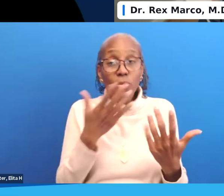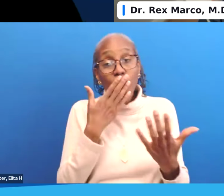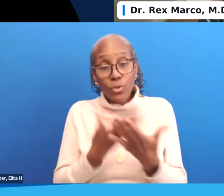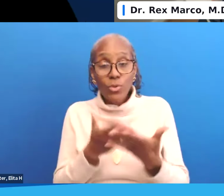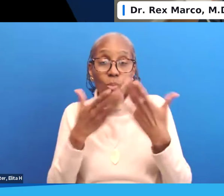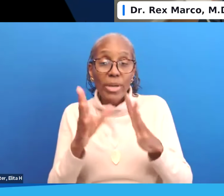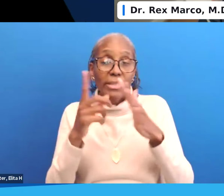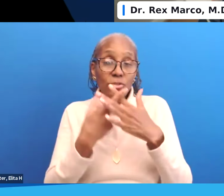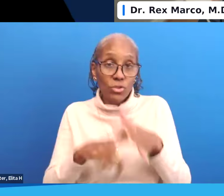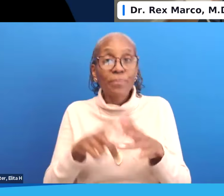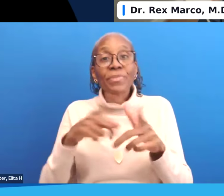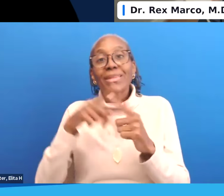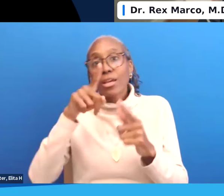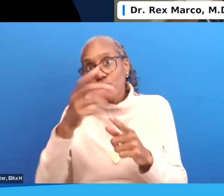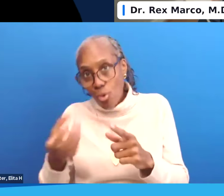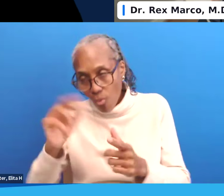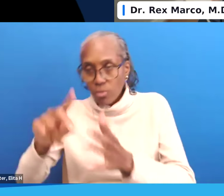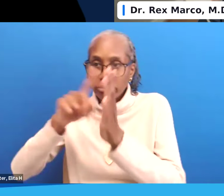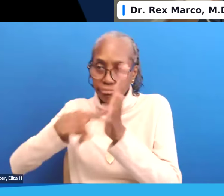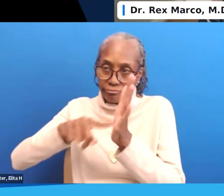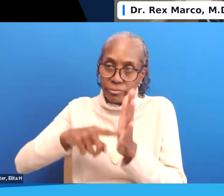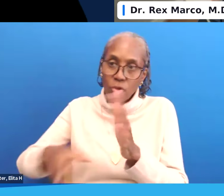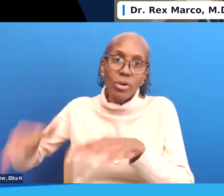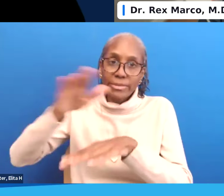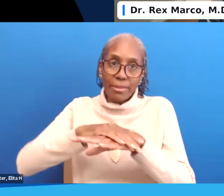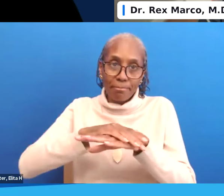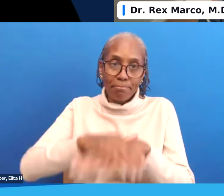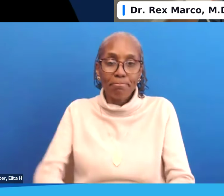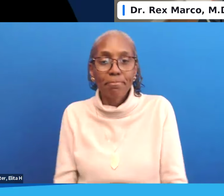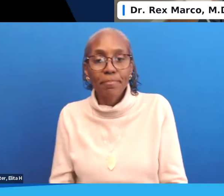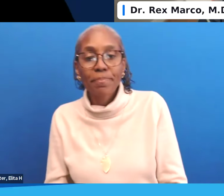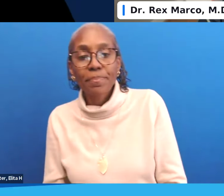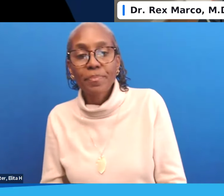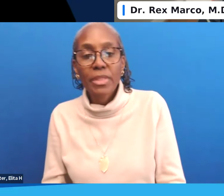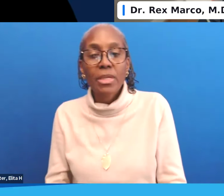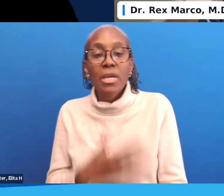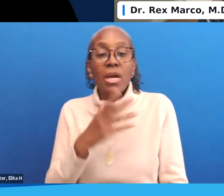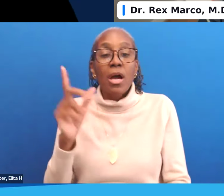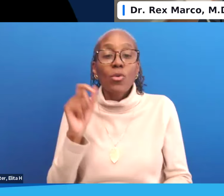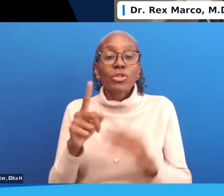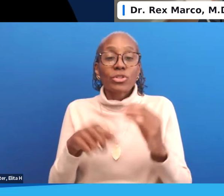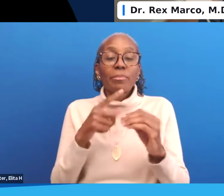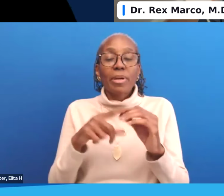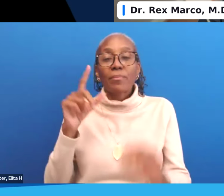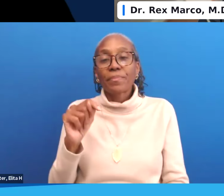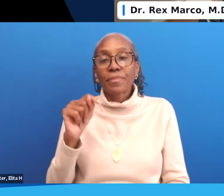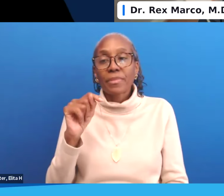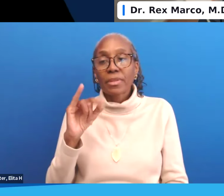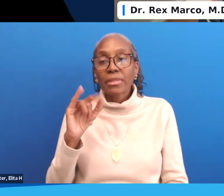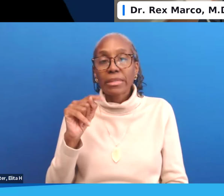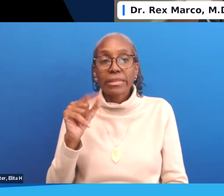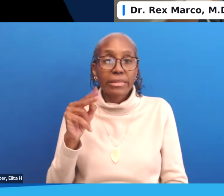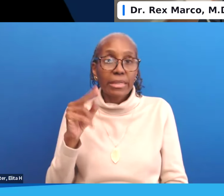to start, and then you need to do your own investigation on top of that. But there is a question here about the titanium screws and